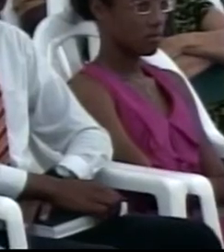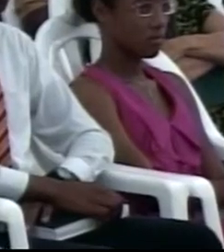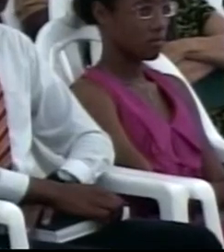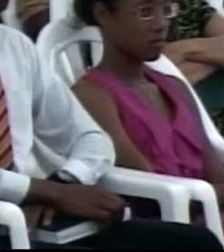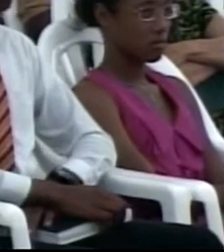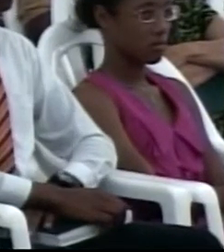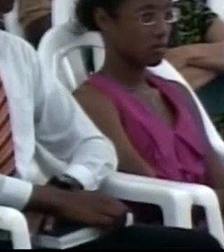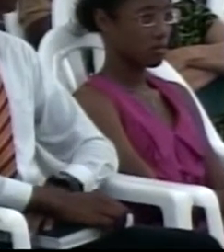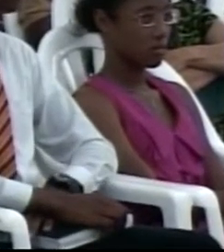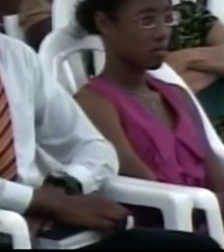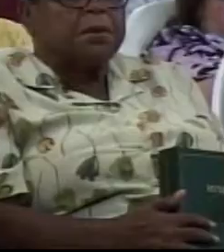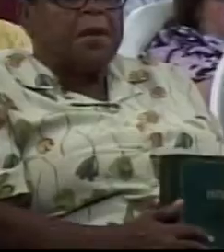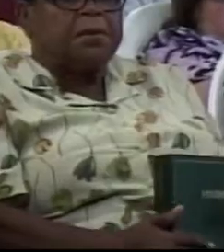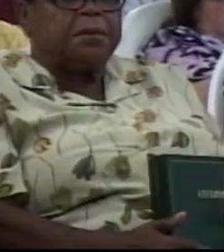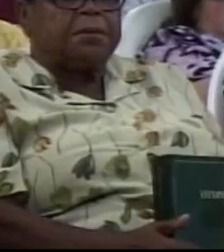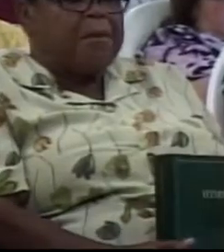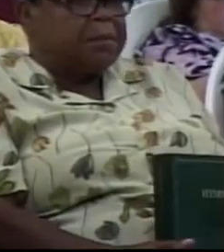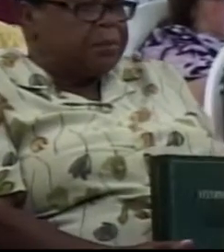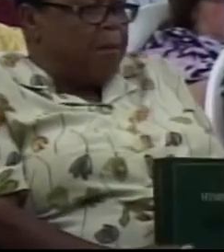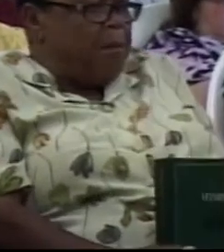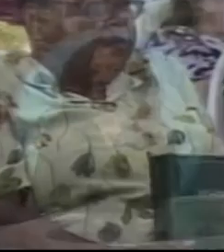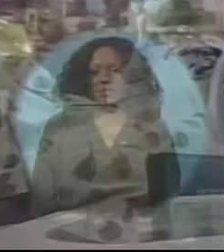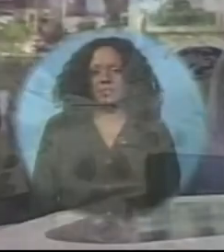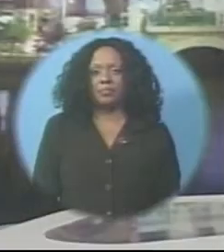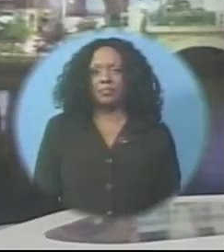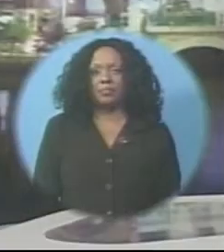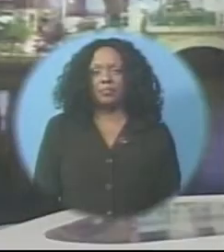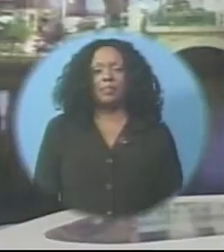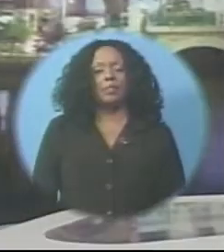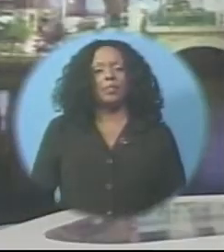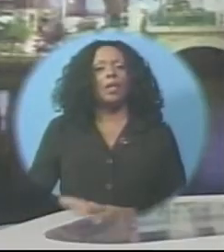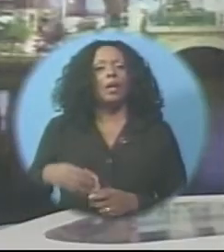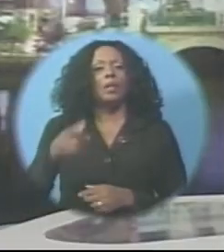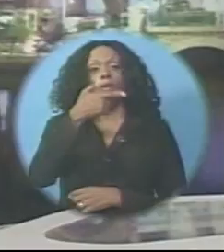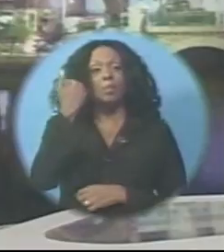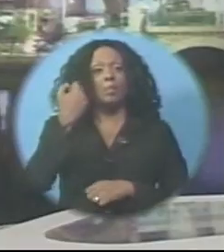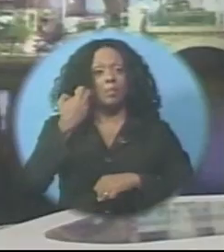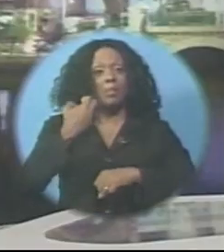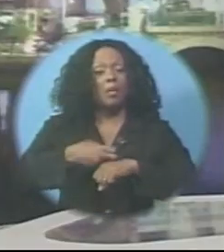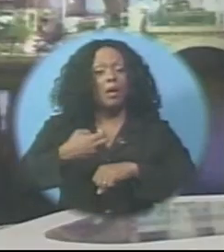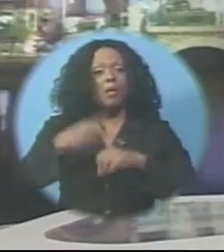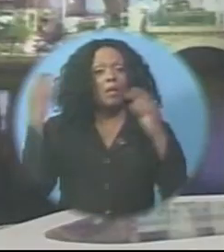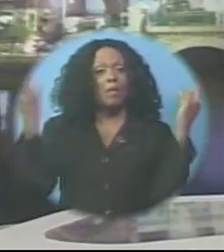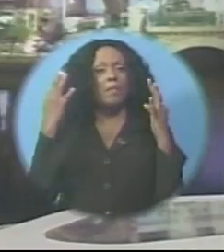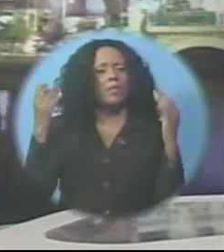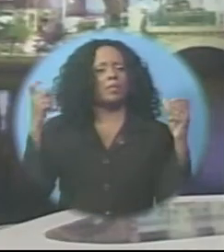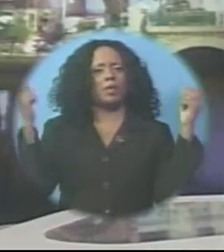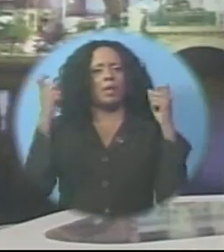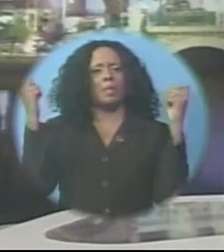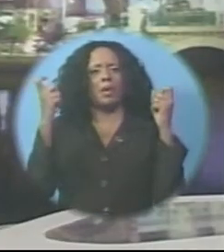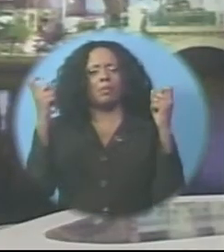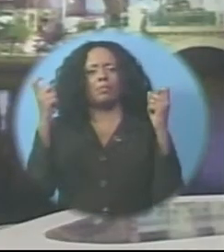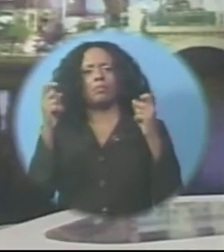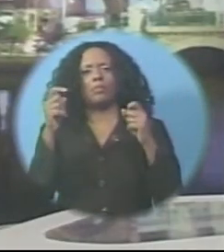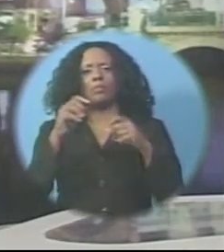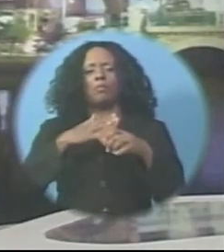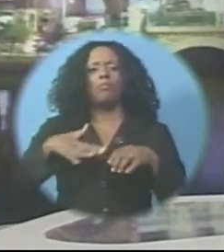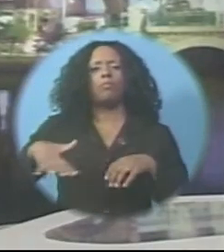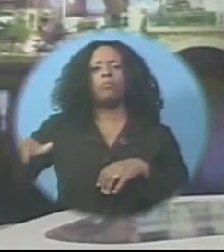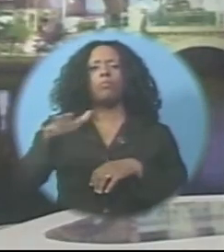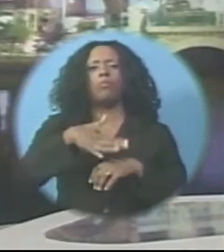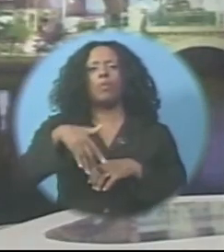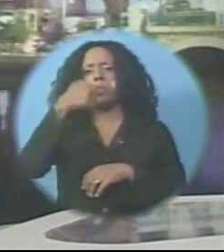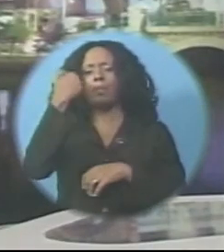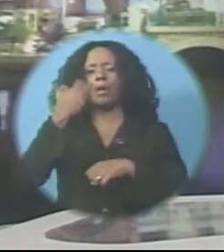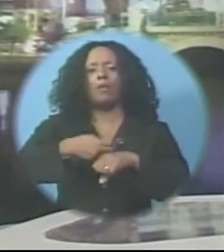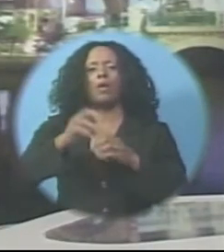Committee says the week-long event celebrates the diversity that exists in Black Rock. He described the St. Michael community as a rich